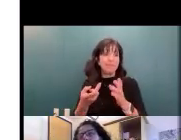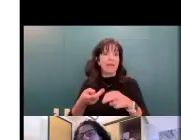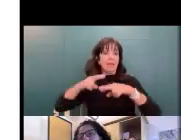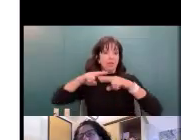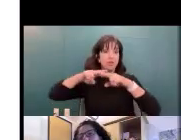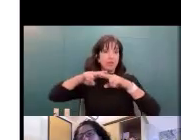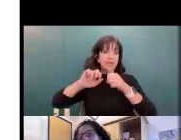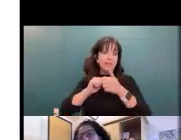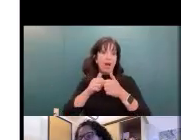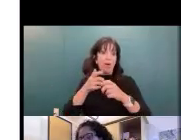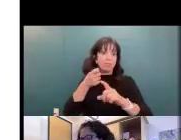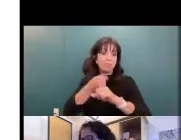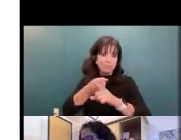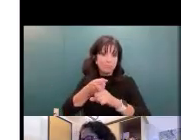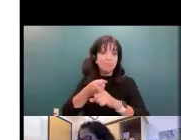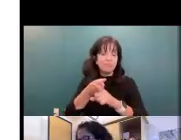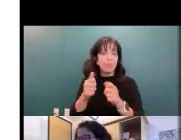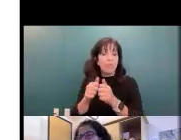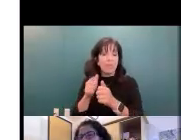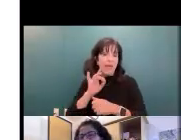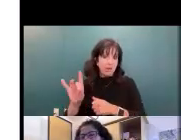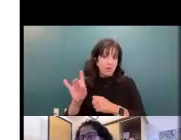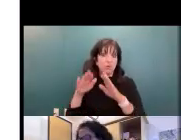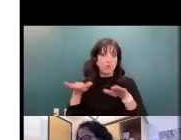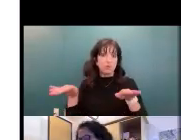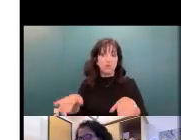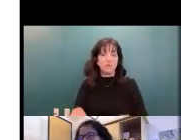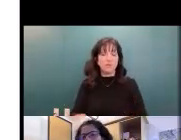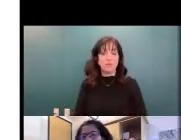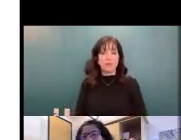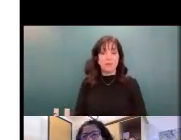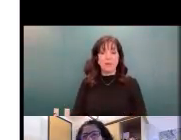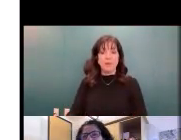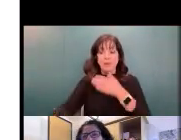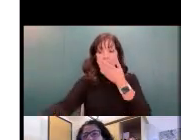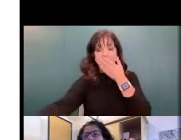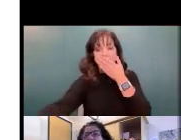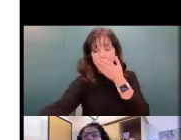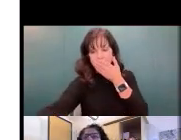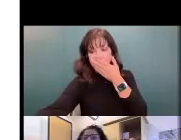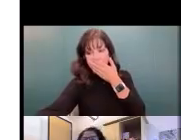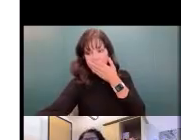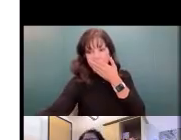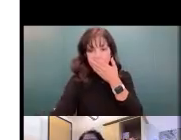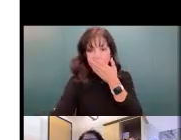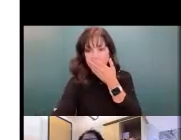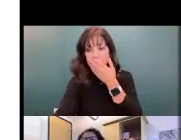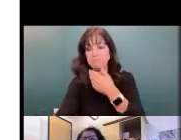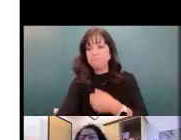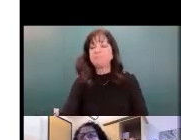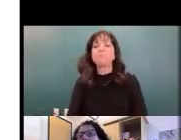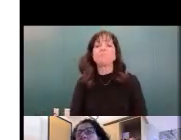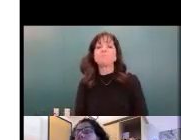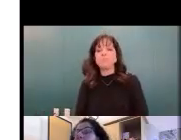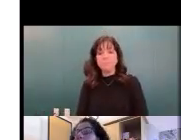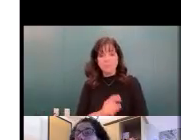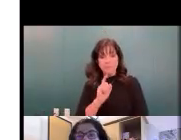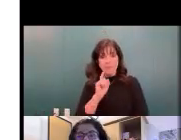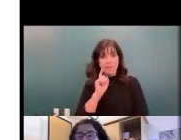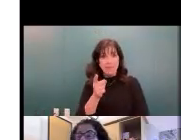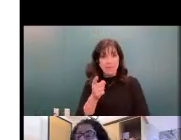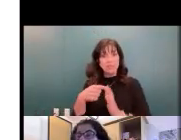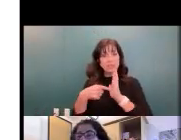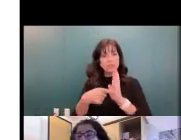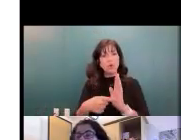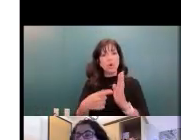prevalence of autism among 8-year-old children. Okay. And then this figure shows